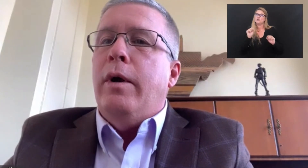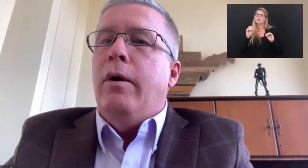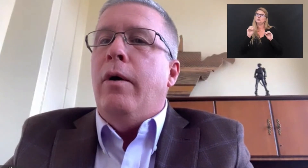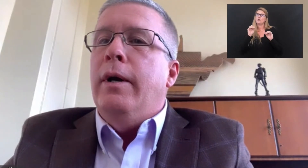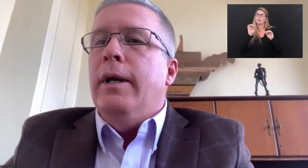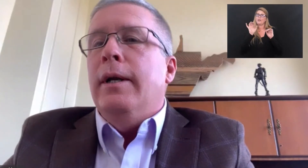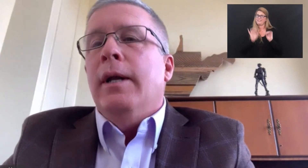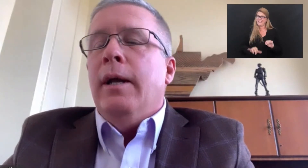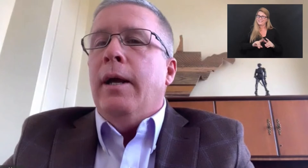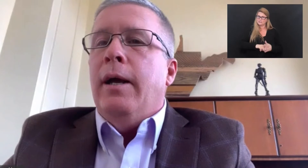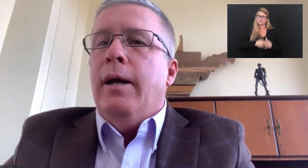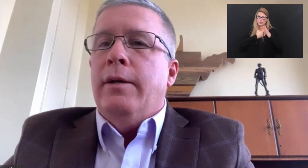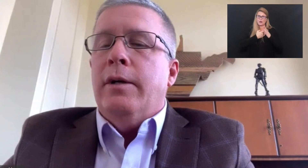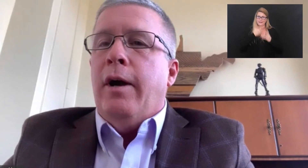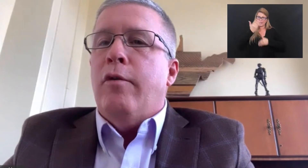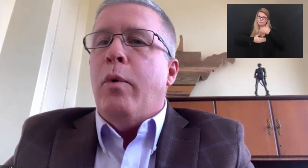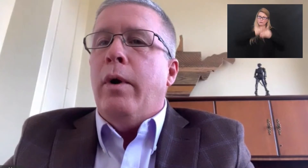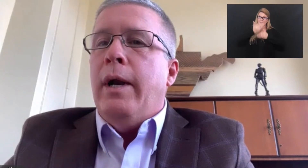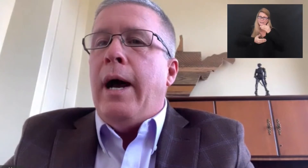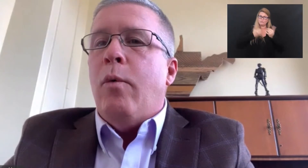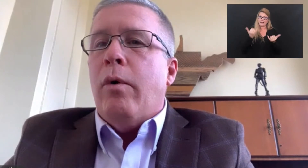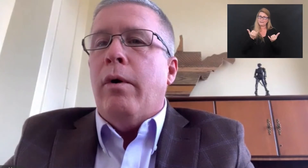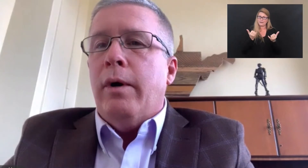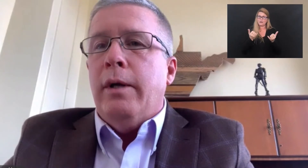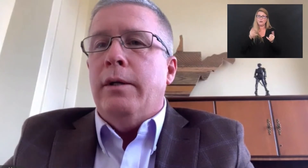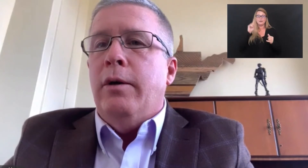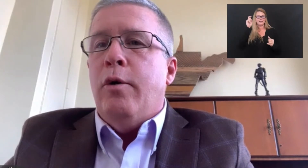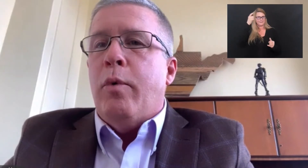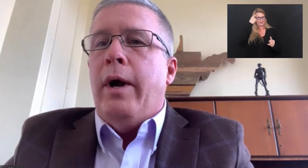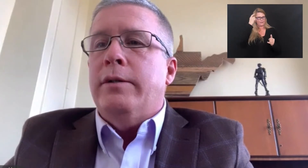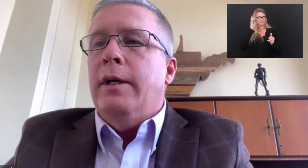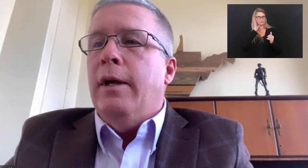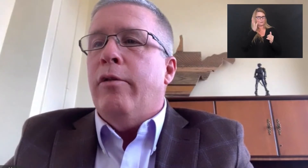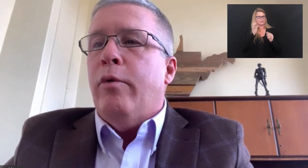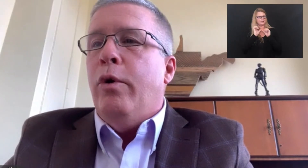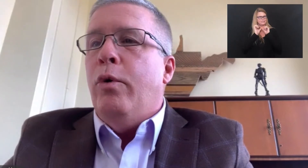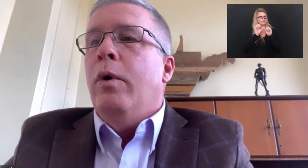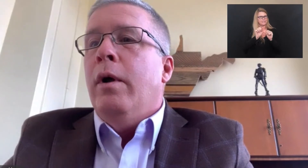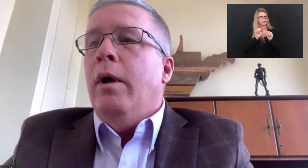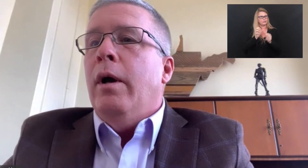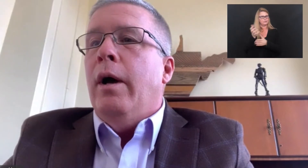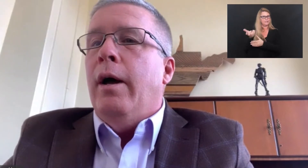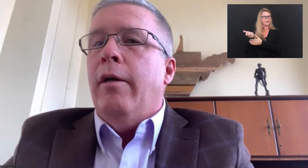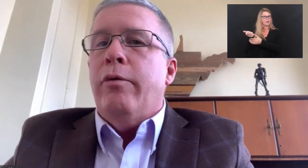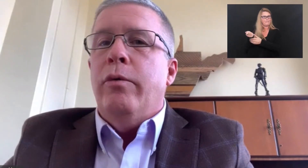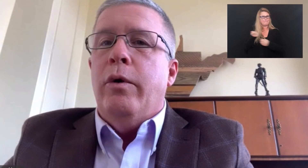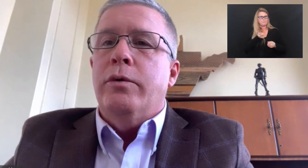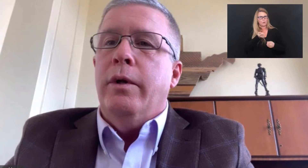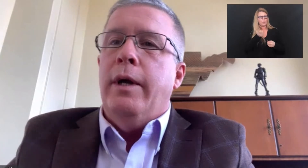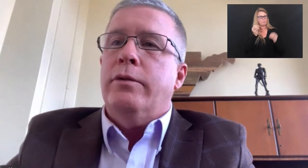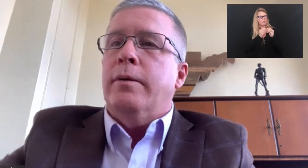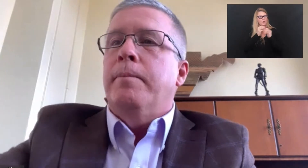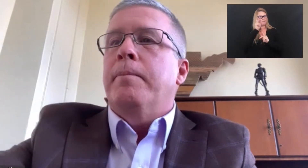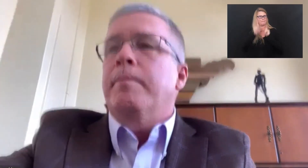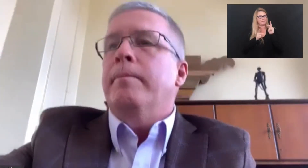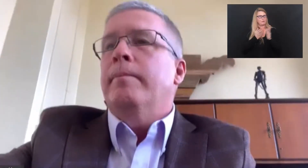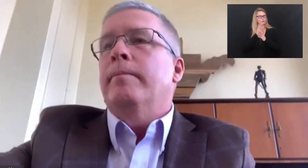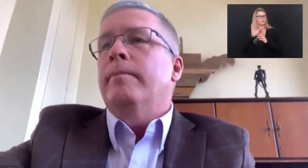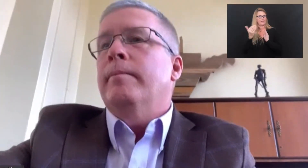are going on. And as the governor pointed out, we're going to continue to press to get through those